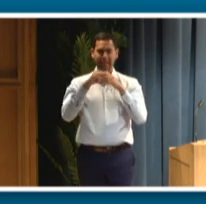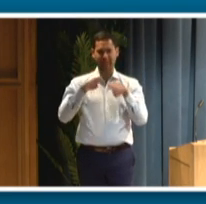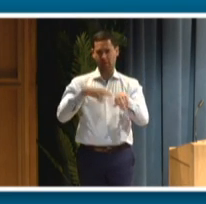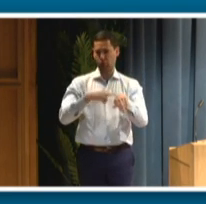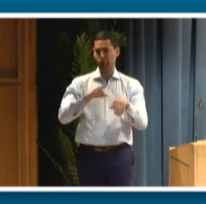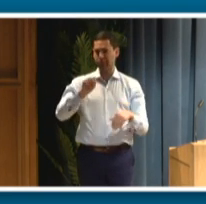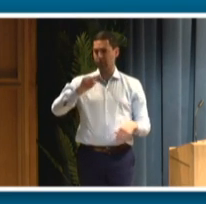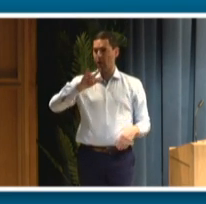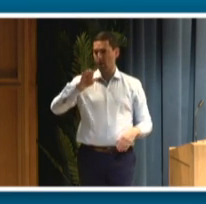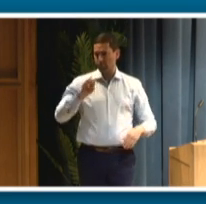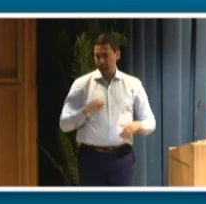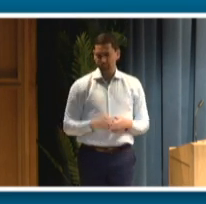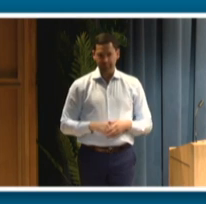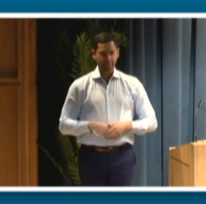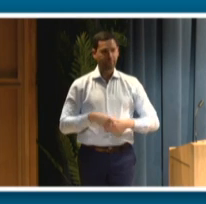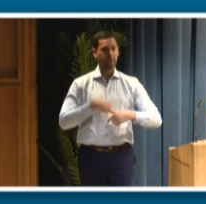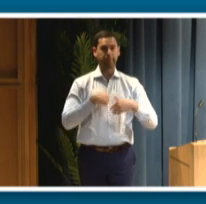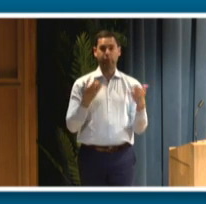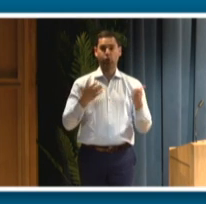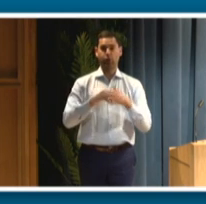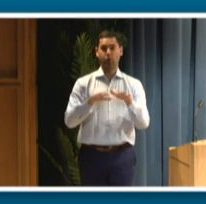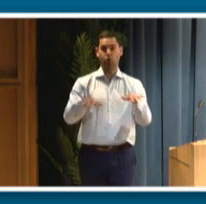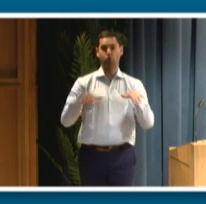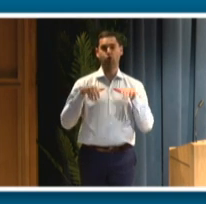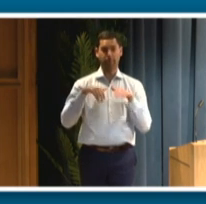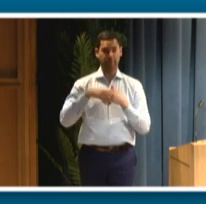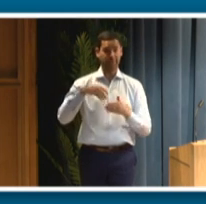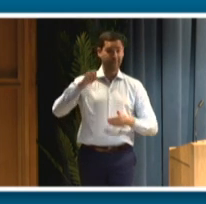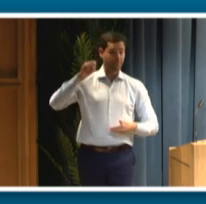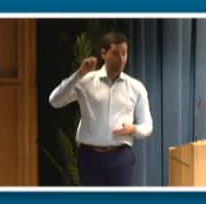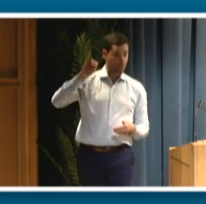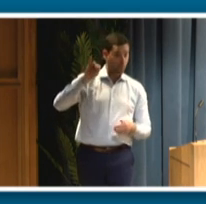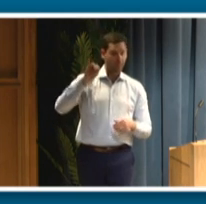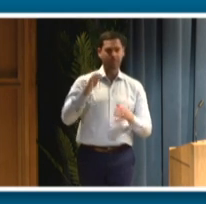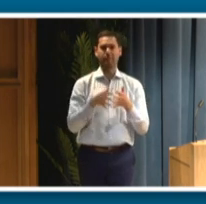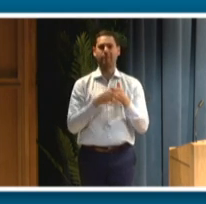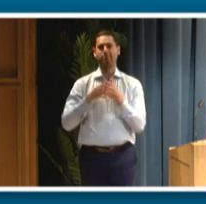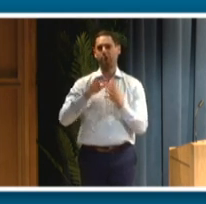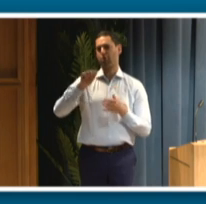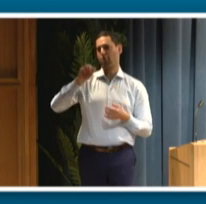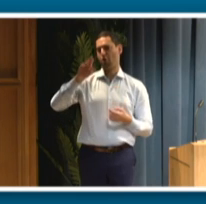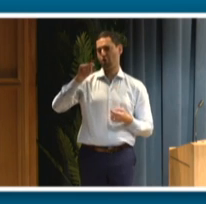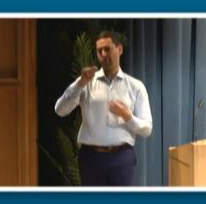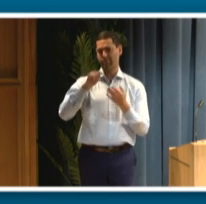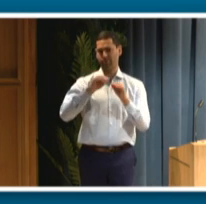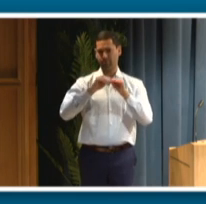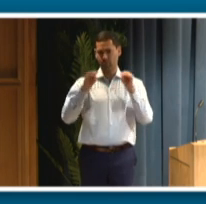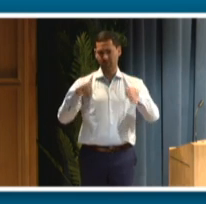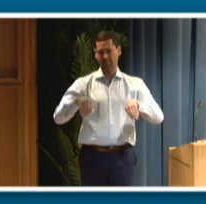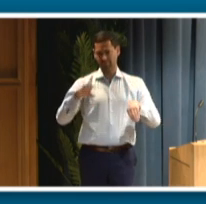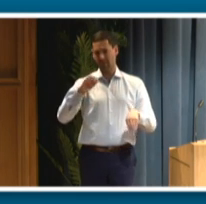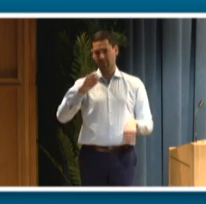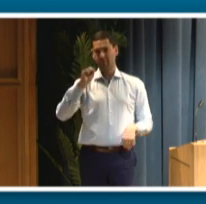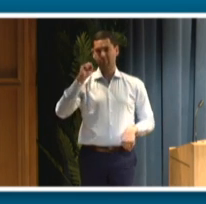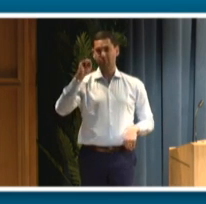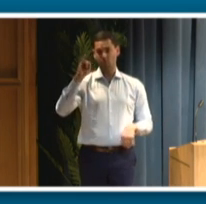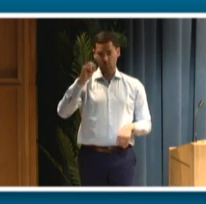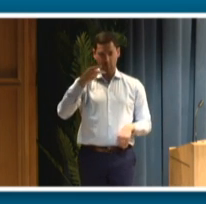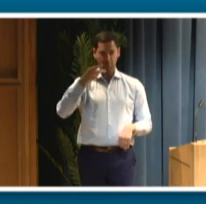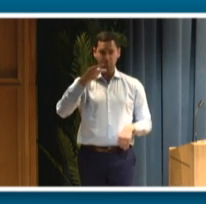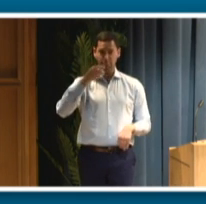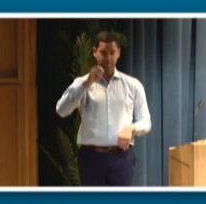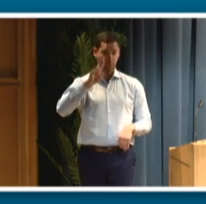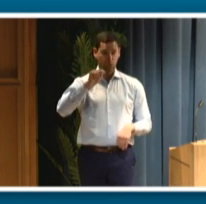And I'm coming to you from the auditorium of the Smithsonian American Art Museum and the Smithsonian Portrait Gallery.